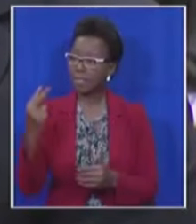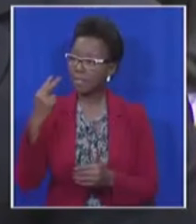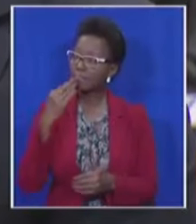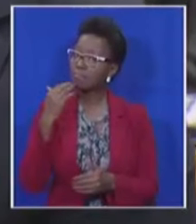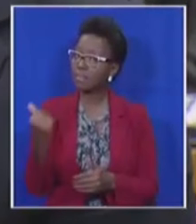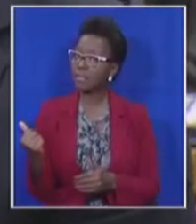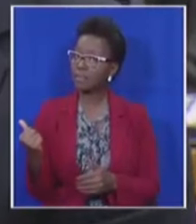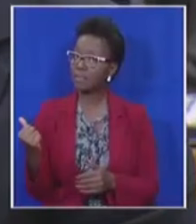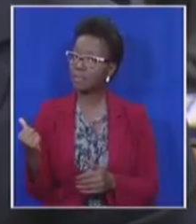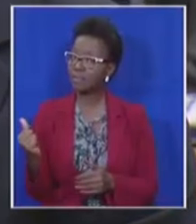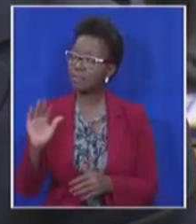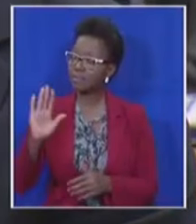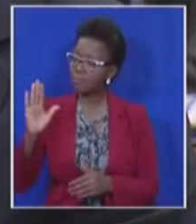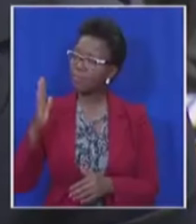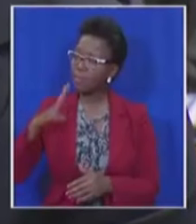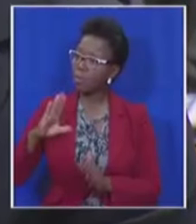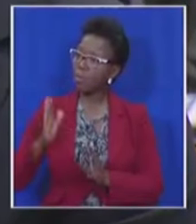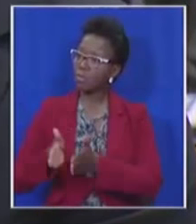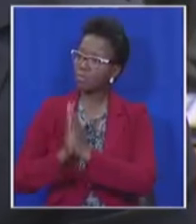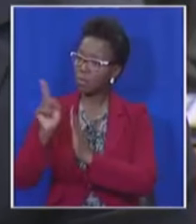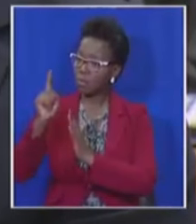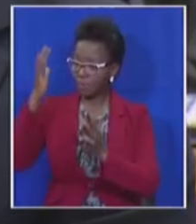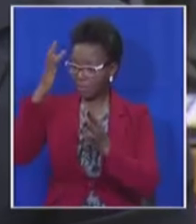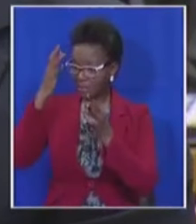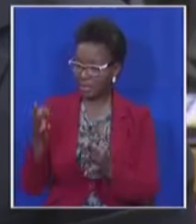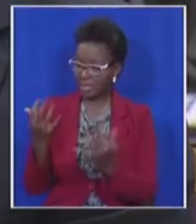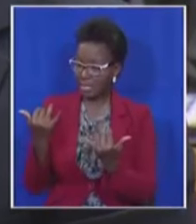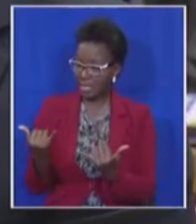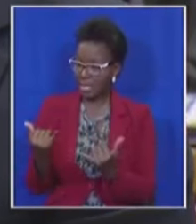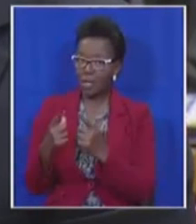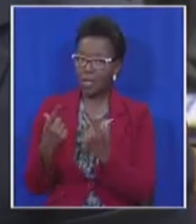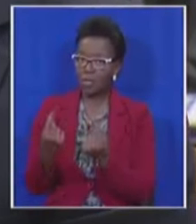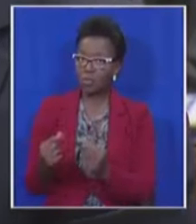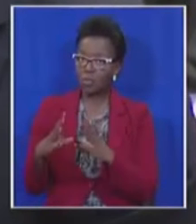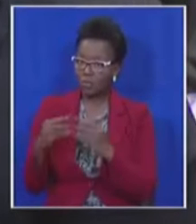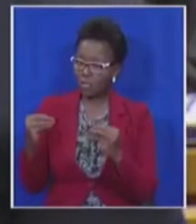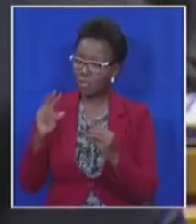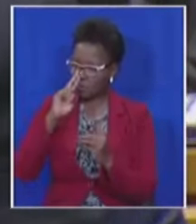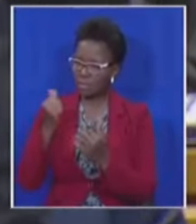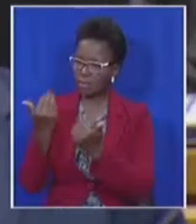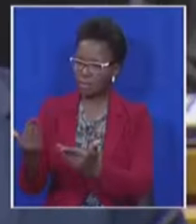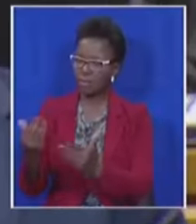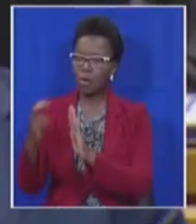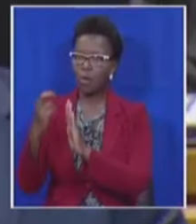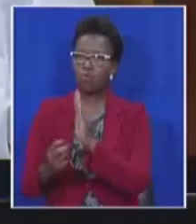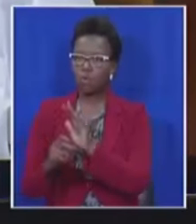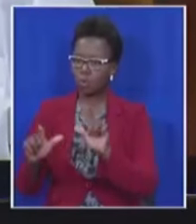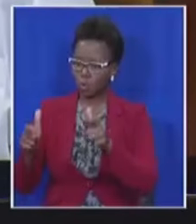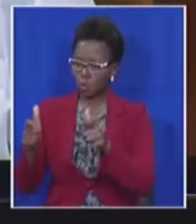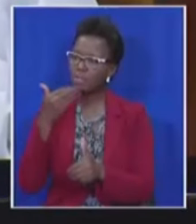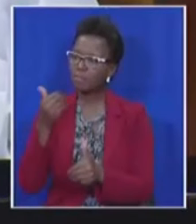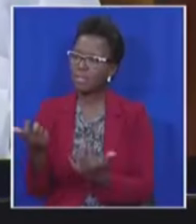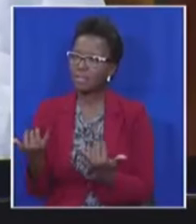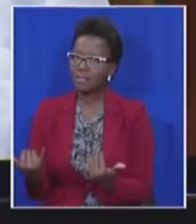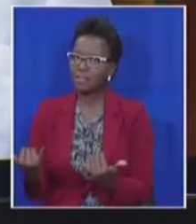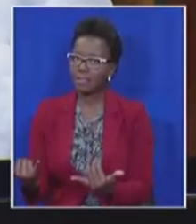Yes. I would like to request that your ruling Deputy Speaker, is referred to Deputy the Rules Speaker, Committee for Deputy review. Speaker. Thank you. Honourable Deputy Member, Speaker.